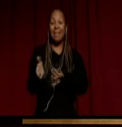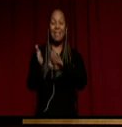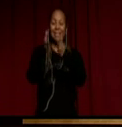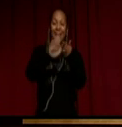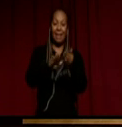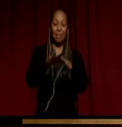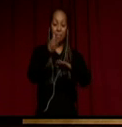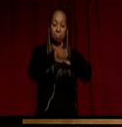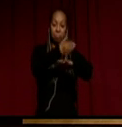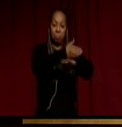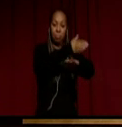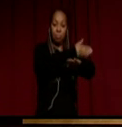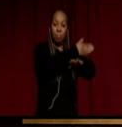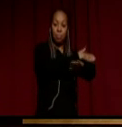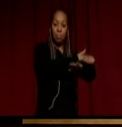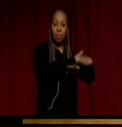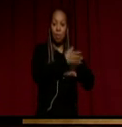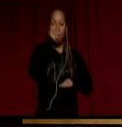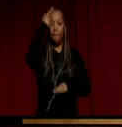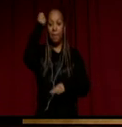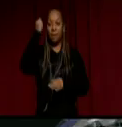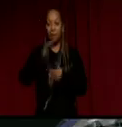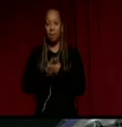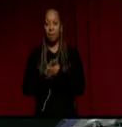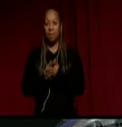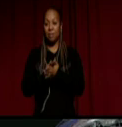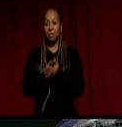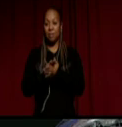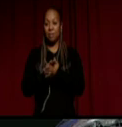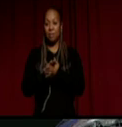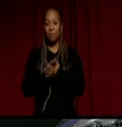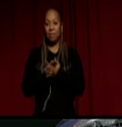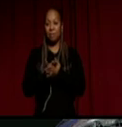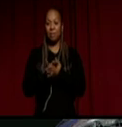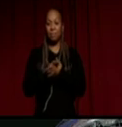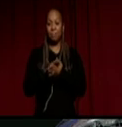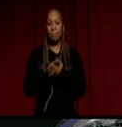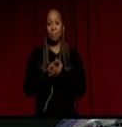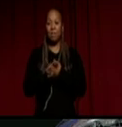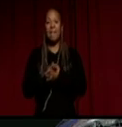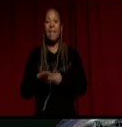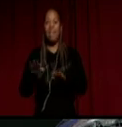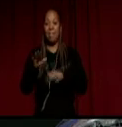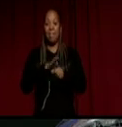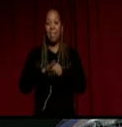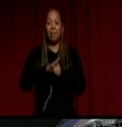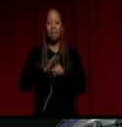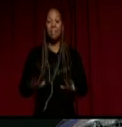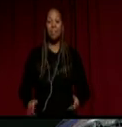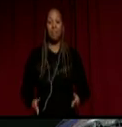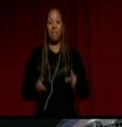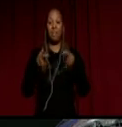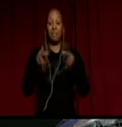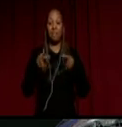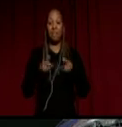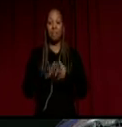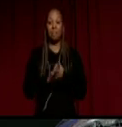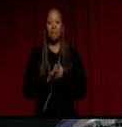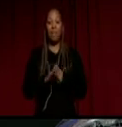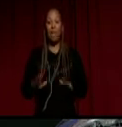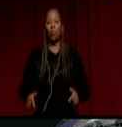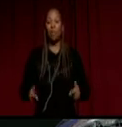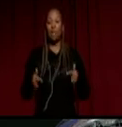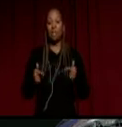at a higher rate. It could be because of the density of the areas in which we're living in, and